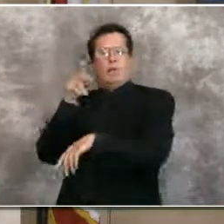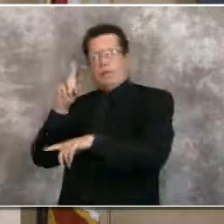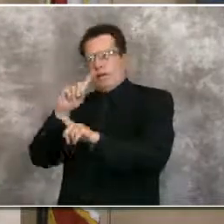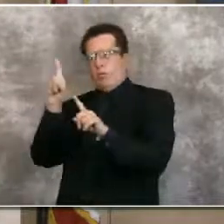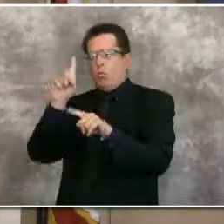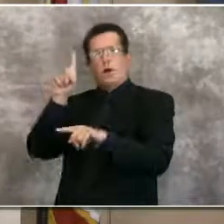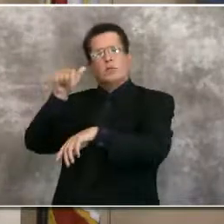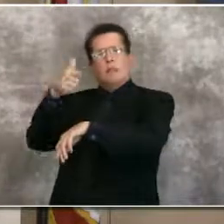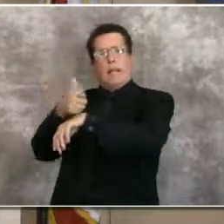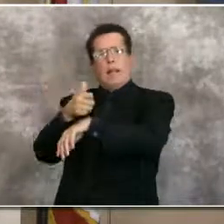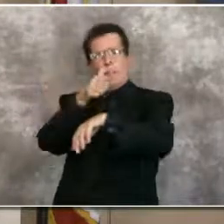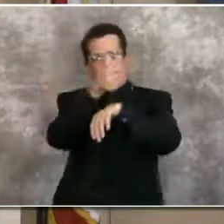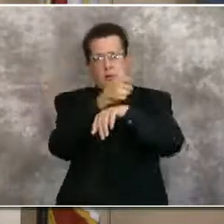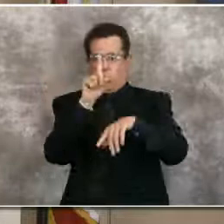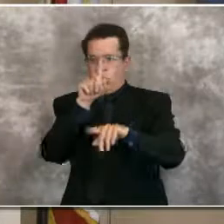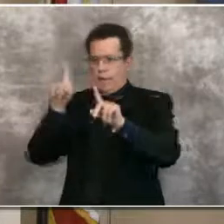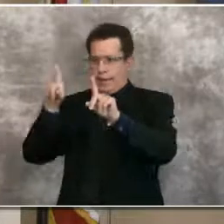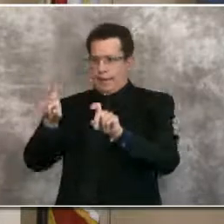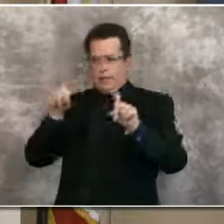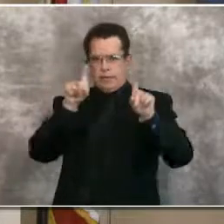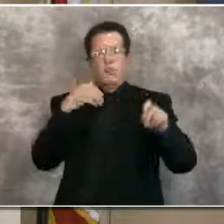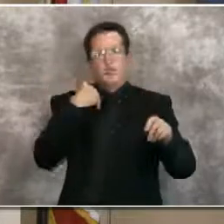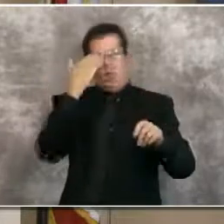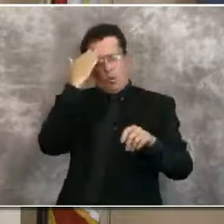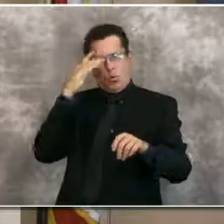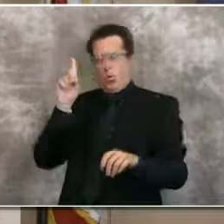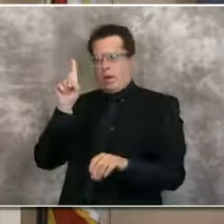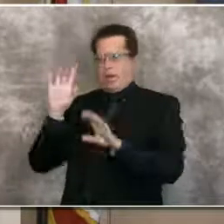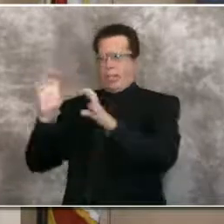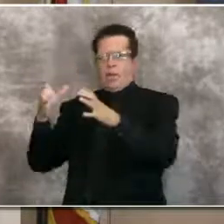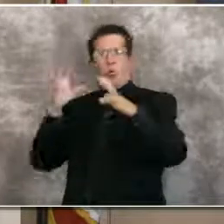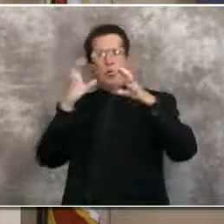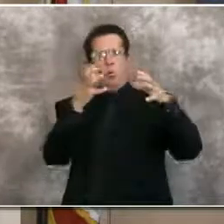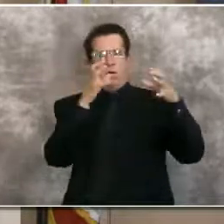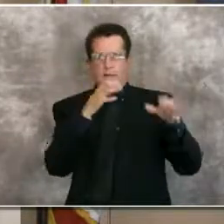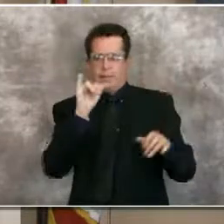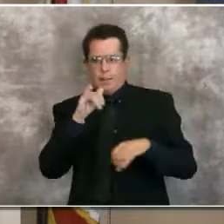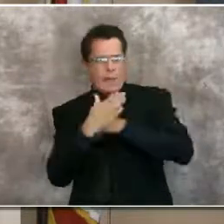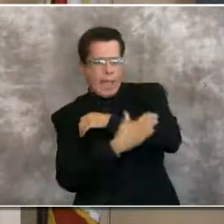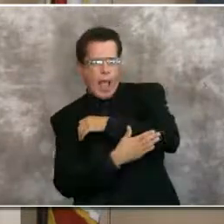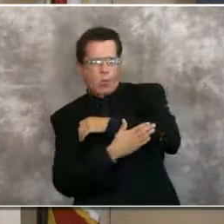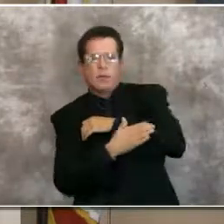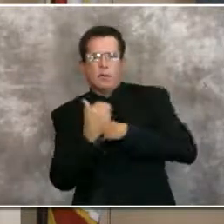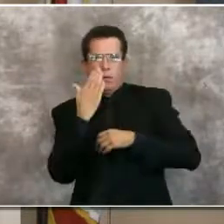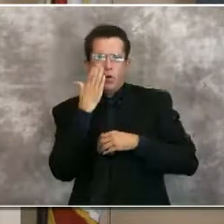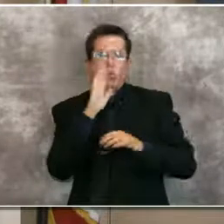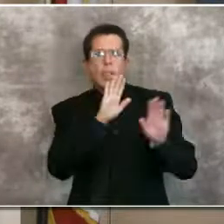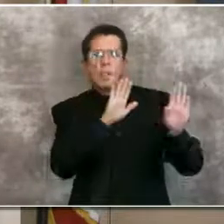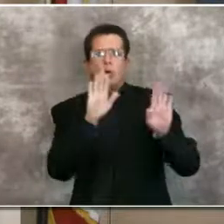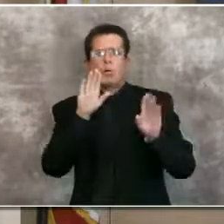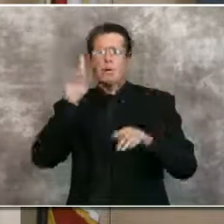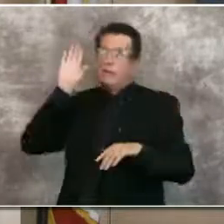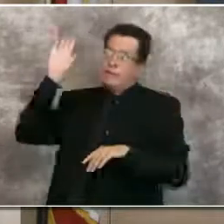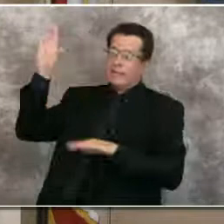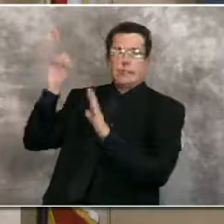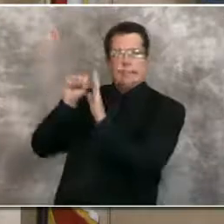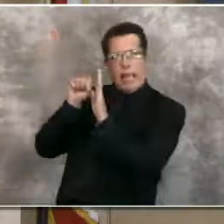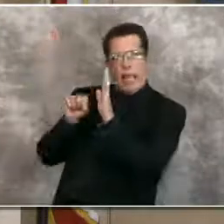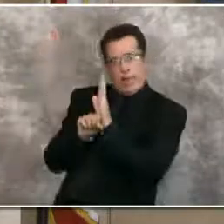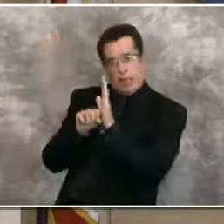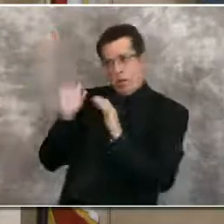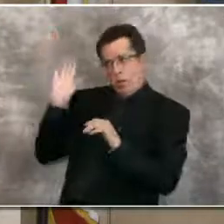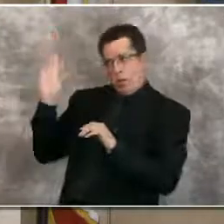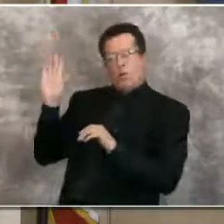Knowing the different sites, we know what the need is. So for the county testing sites. For the state testing sites, they have a